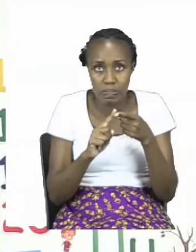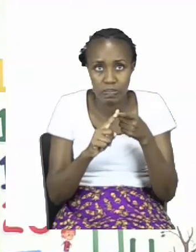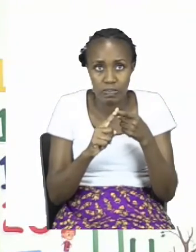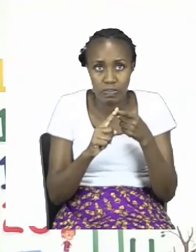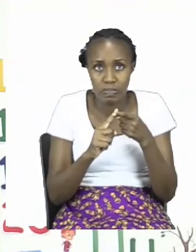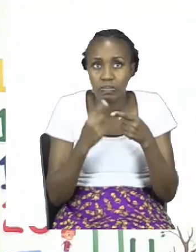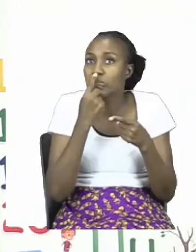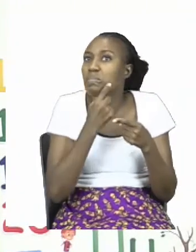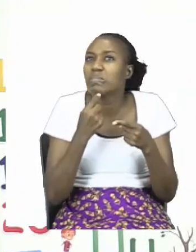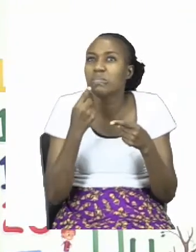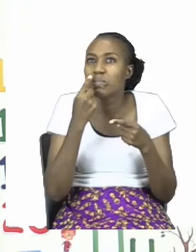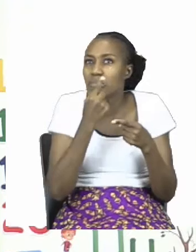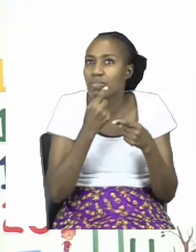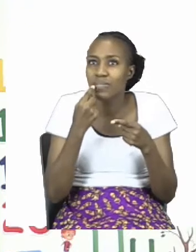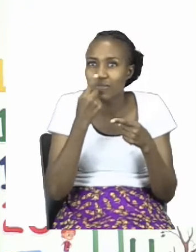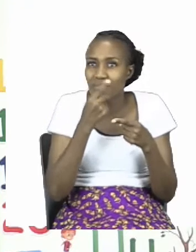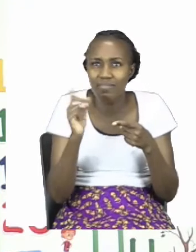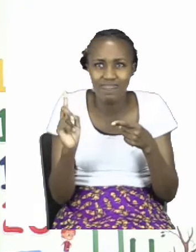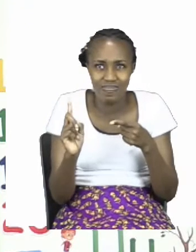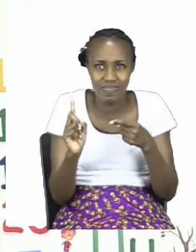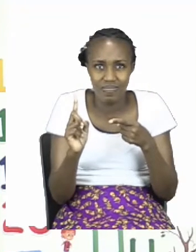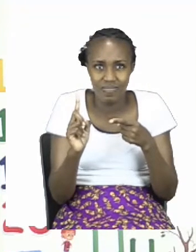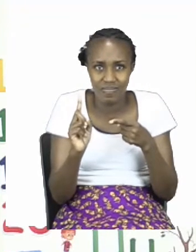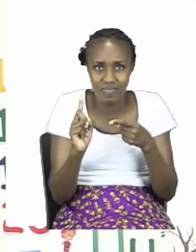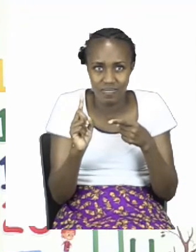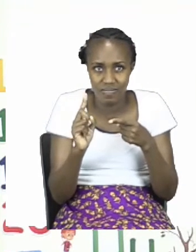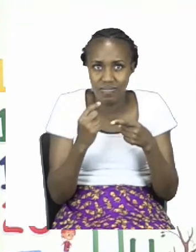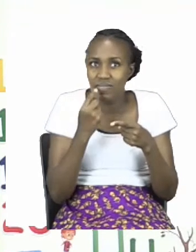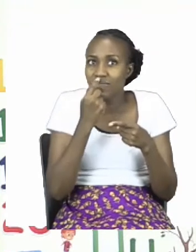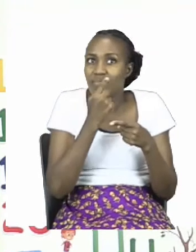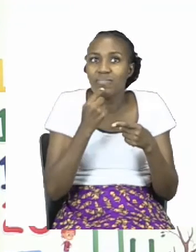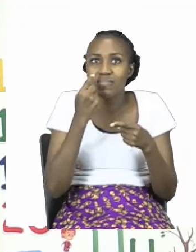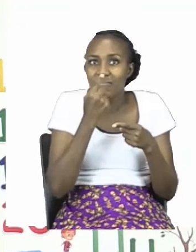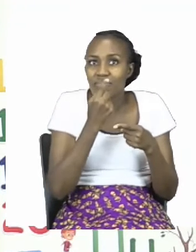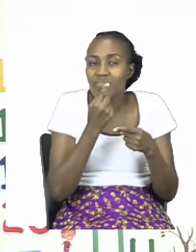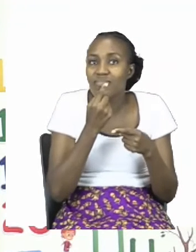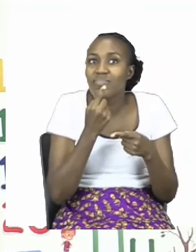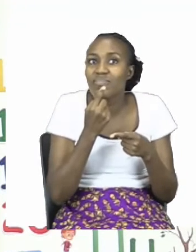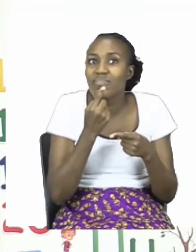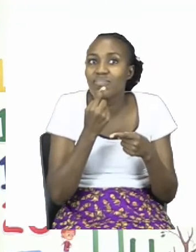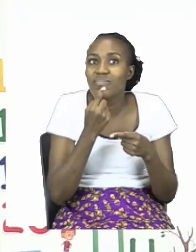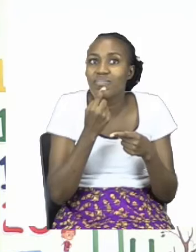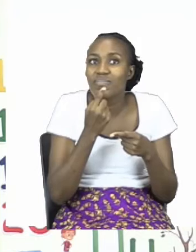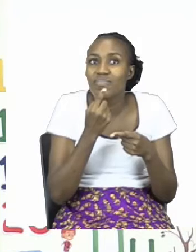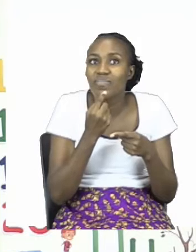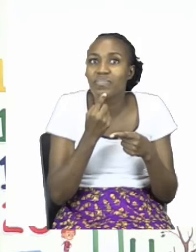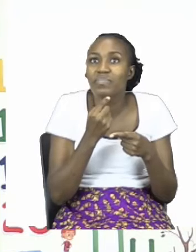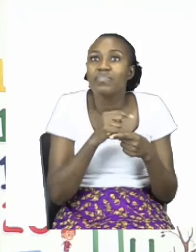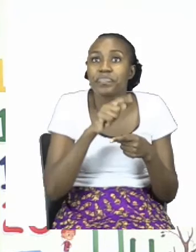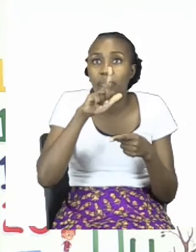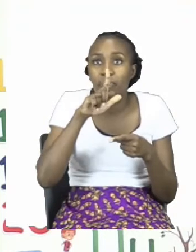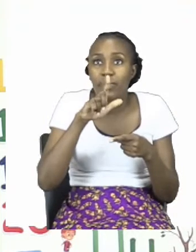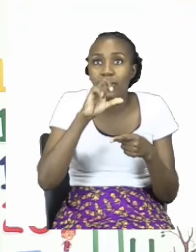of this area of our bodies. Now, this area here is called lip. One